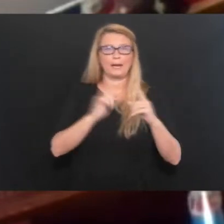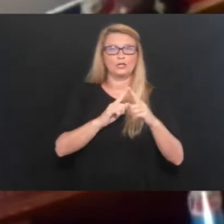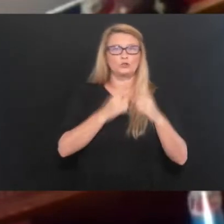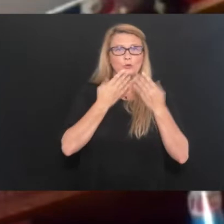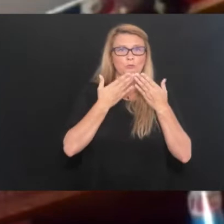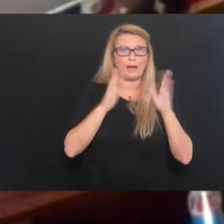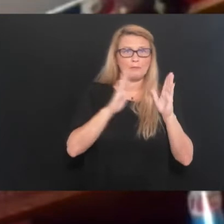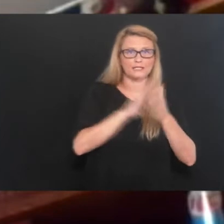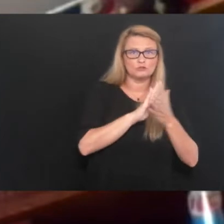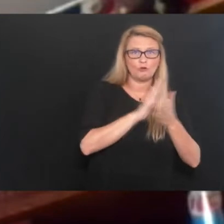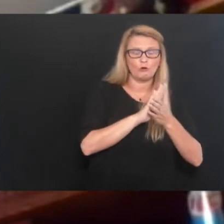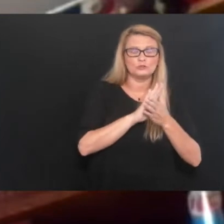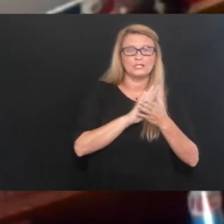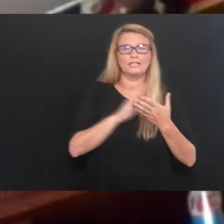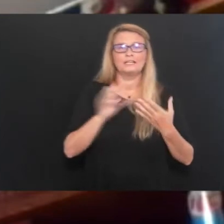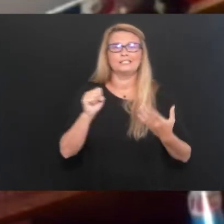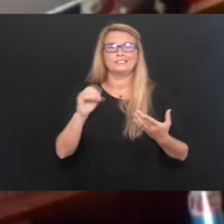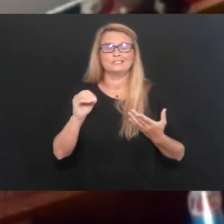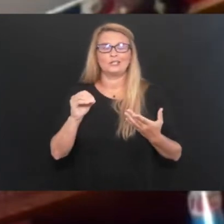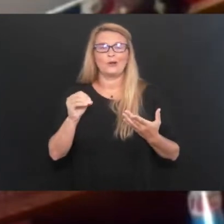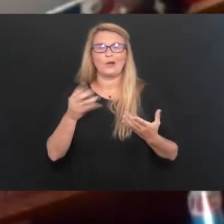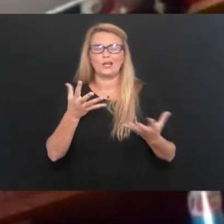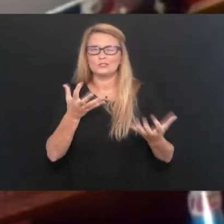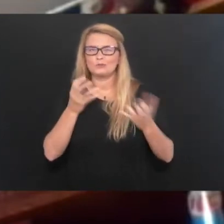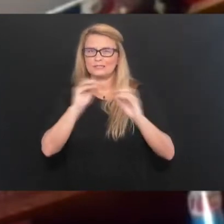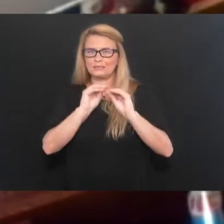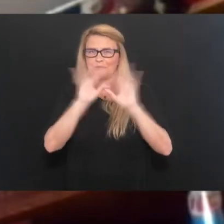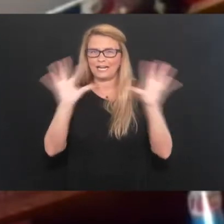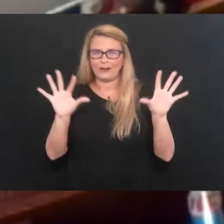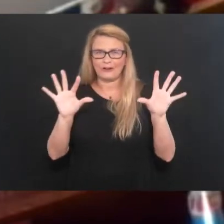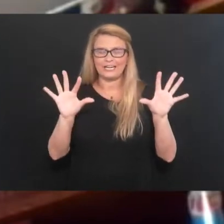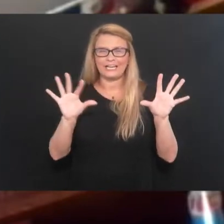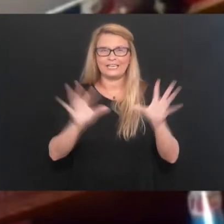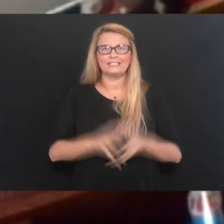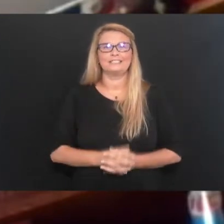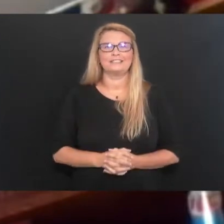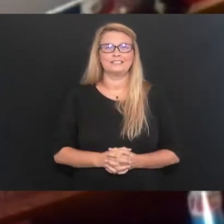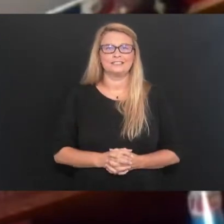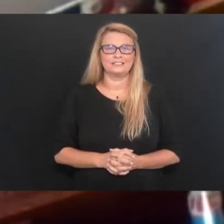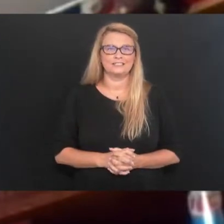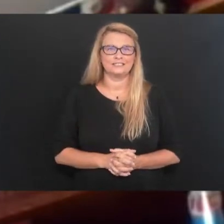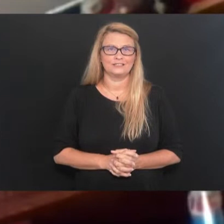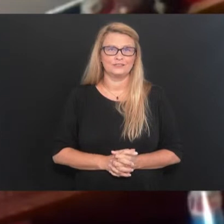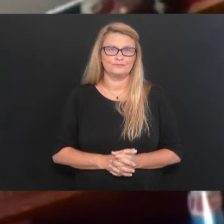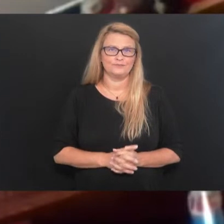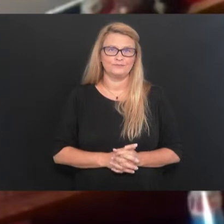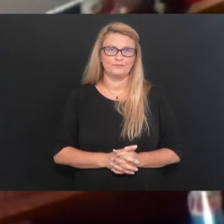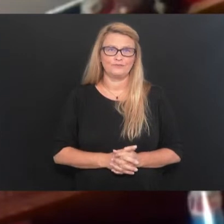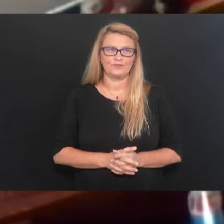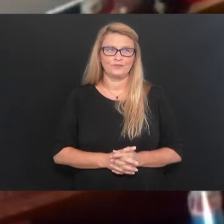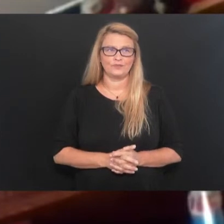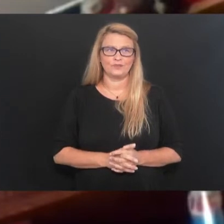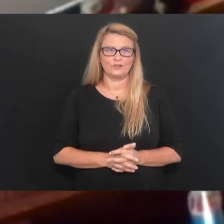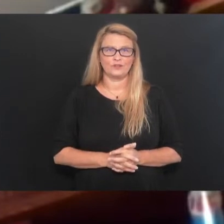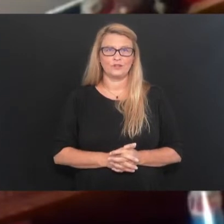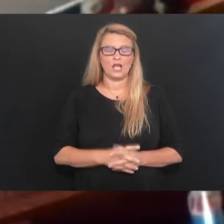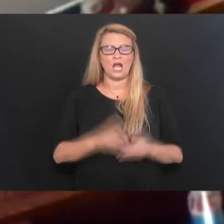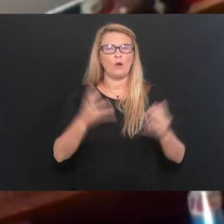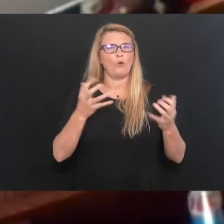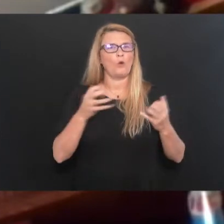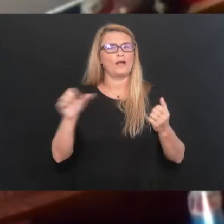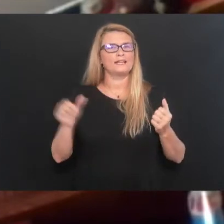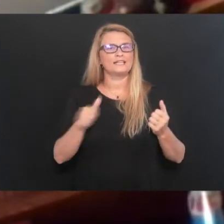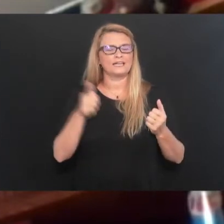more questions about that. There's not a lot of local clarity in who can do what. And then the whole question is, I wanted to get a better grasp on the